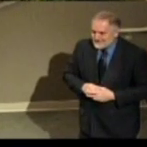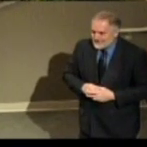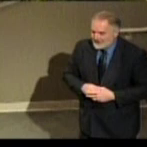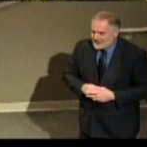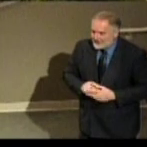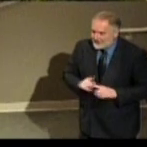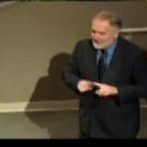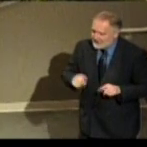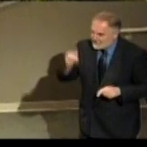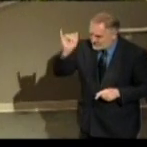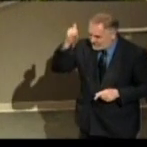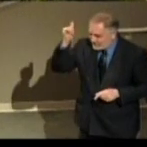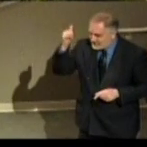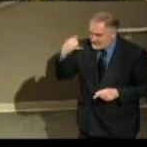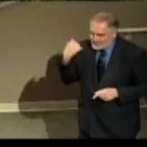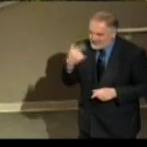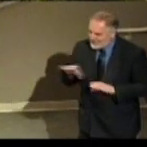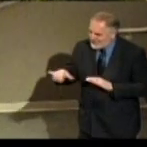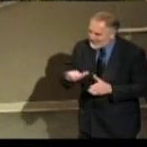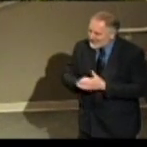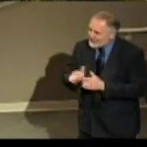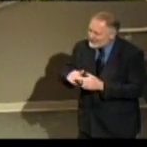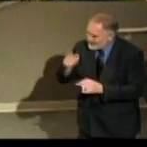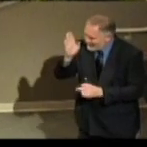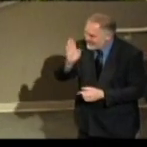But can you imagine we're doing it to God?